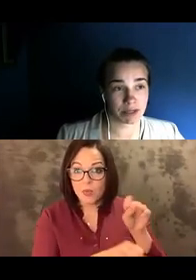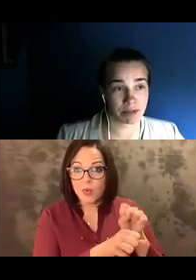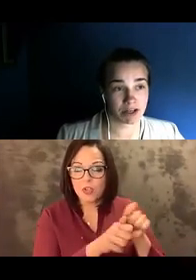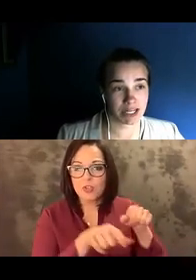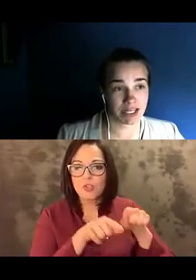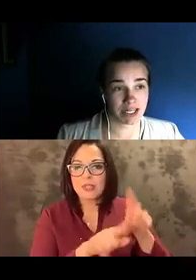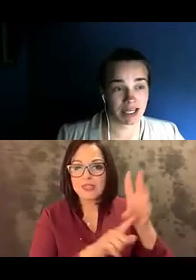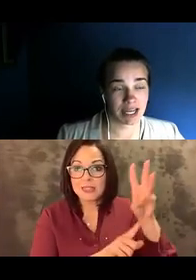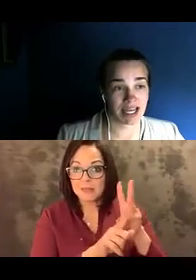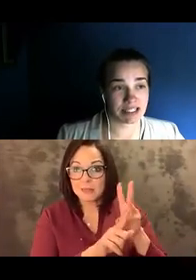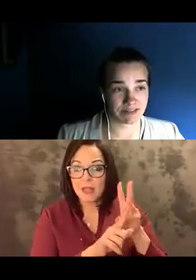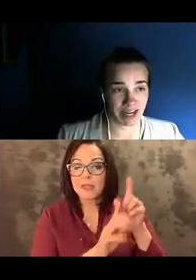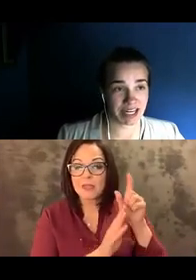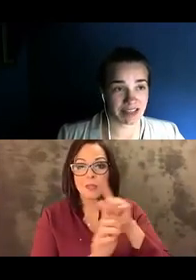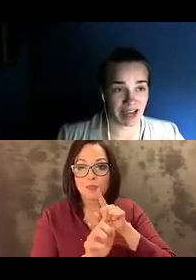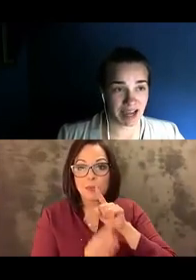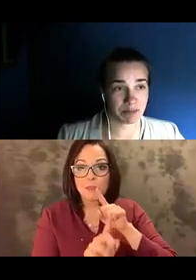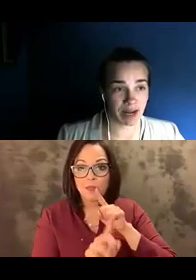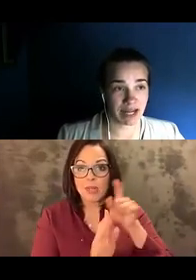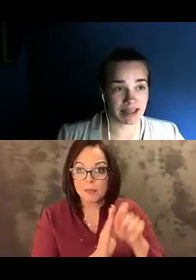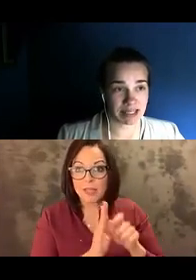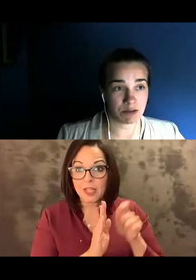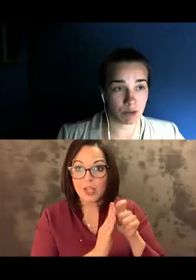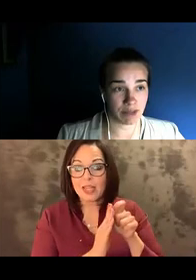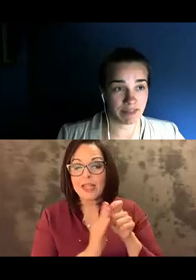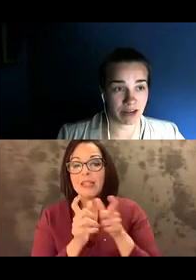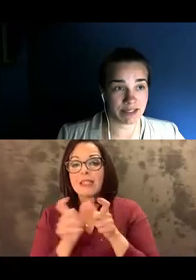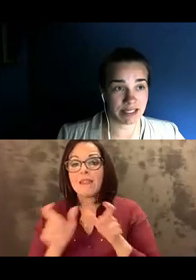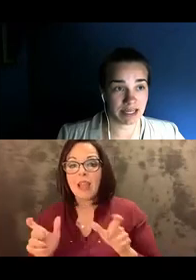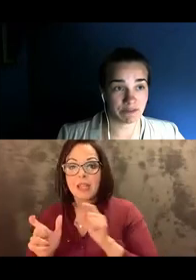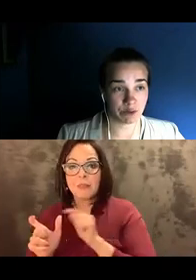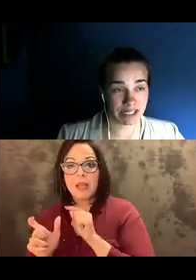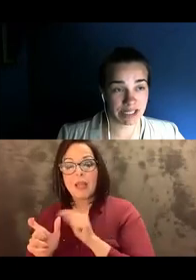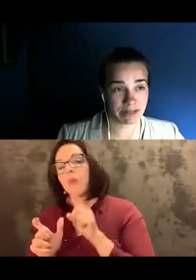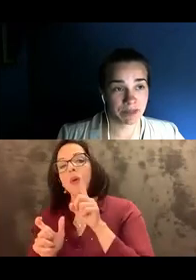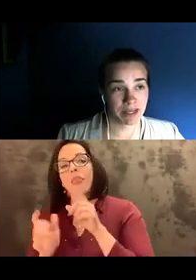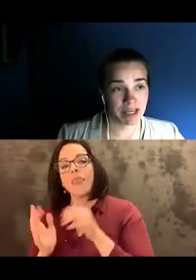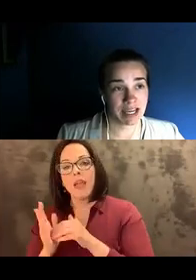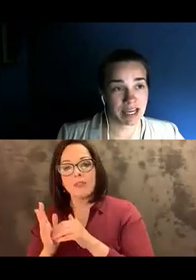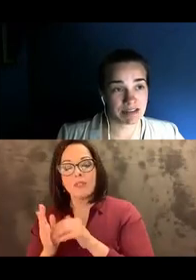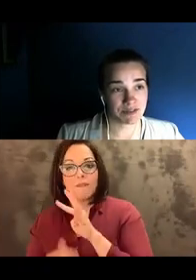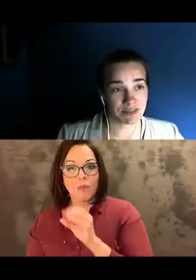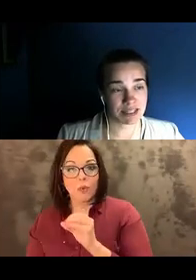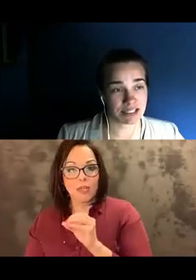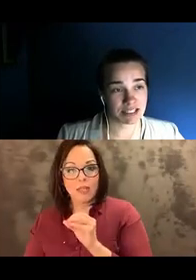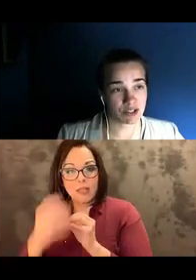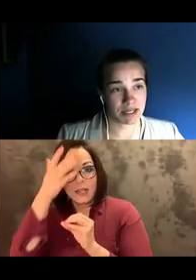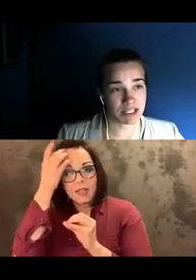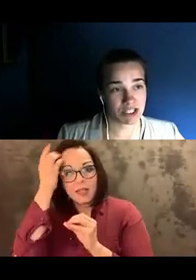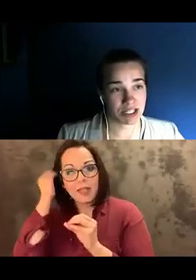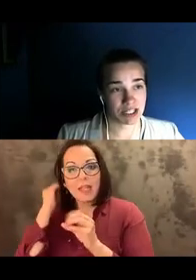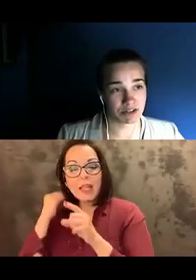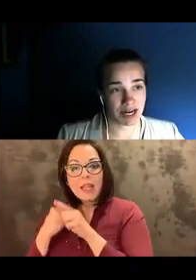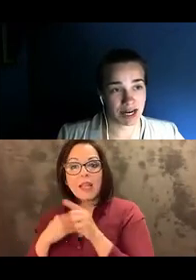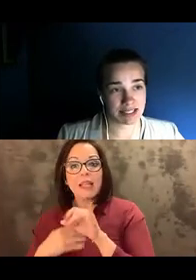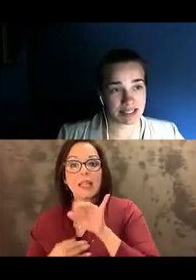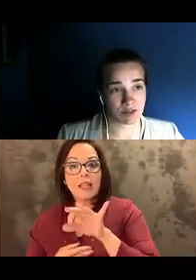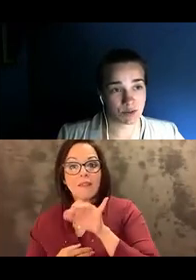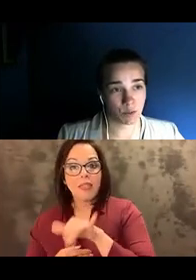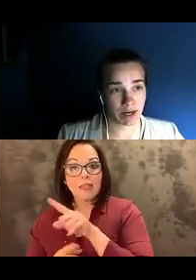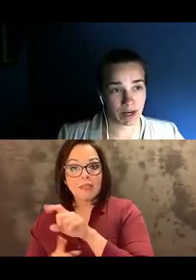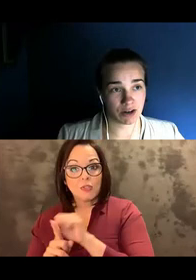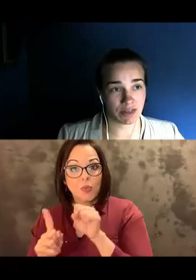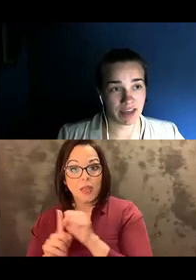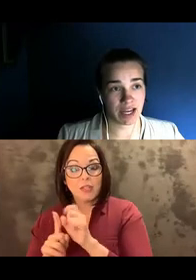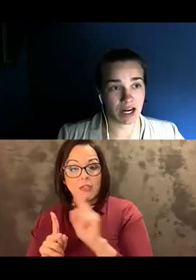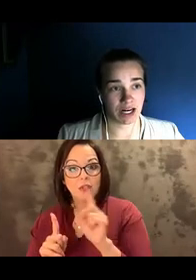6-month reporting period and dividing that by the 1,040. If the situation